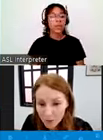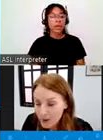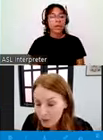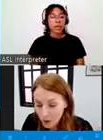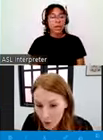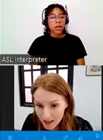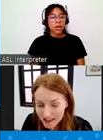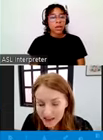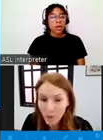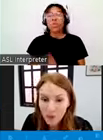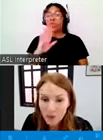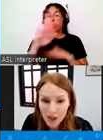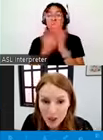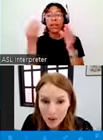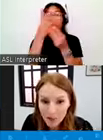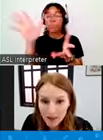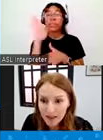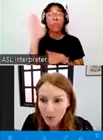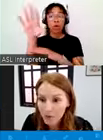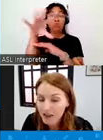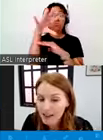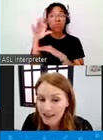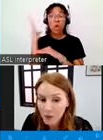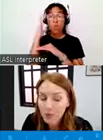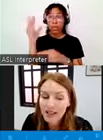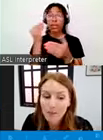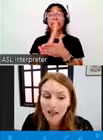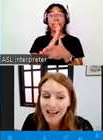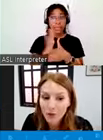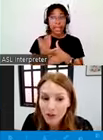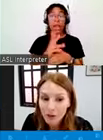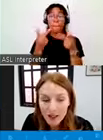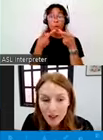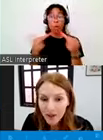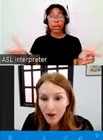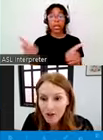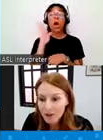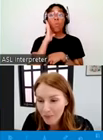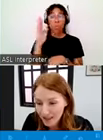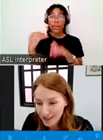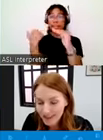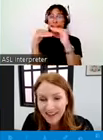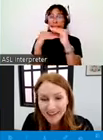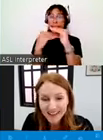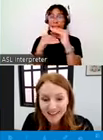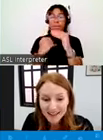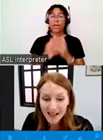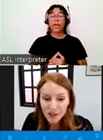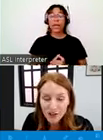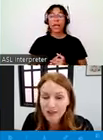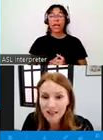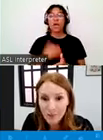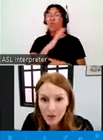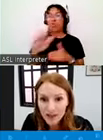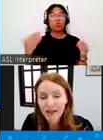is being recorded. It will be shared publicly. There will be a link that will be emailed out to you, but also to mention that this is